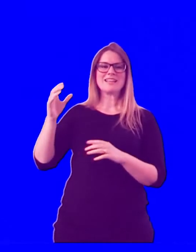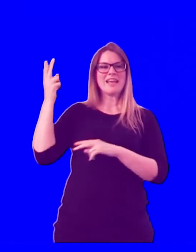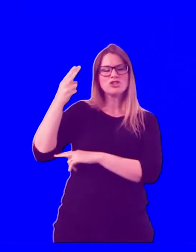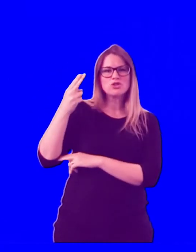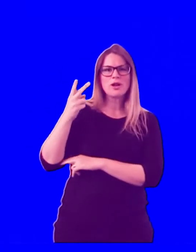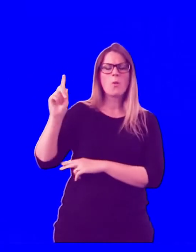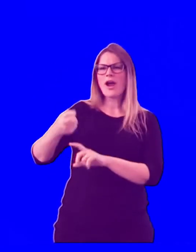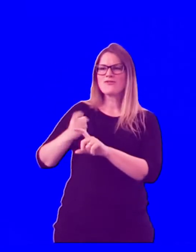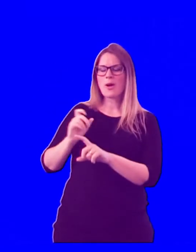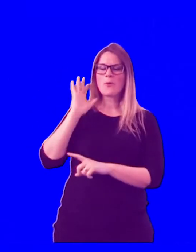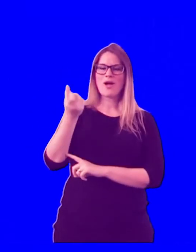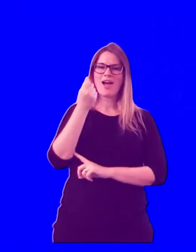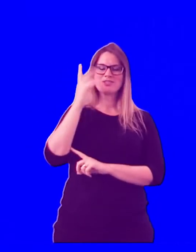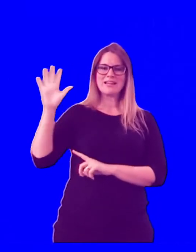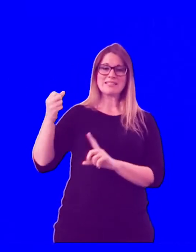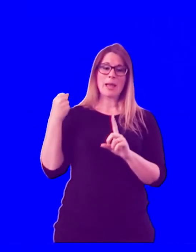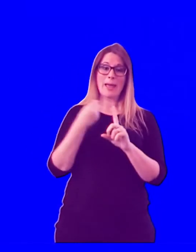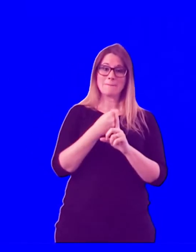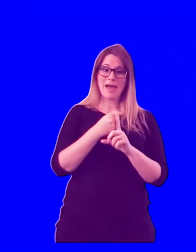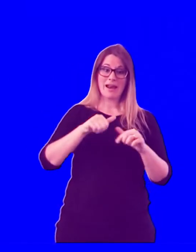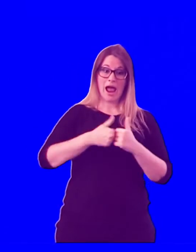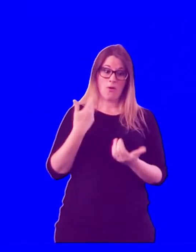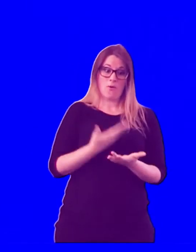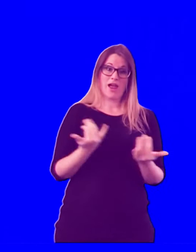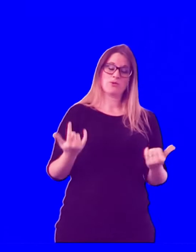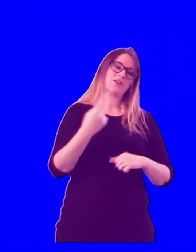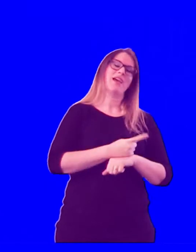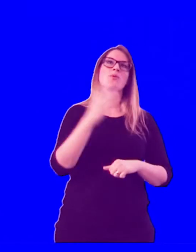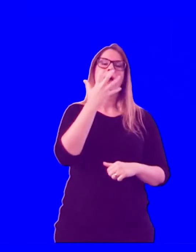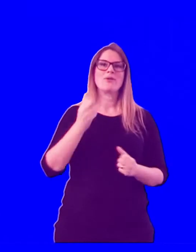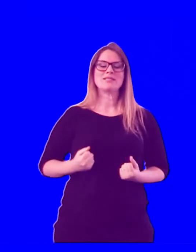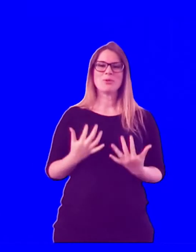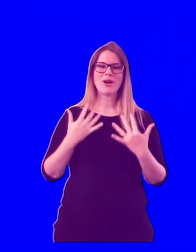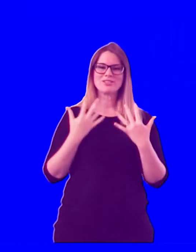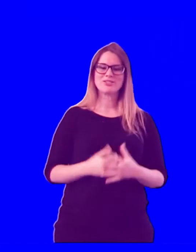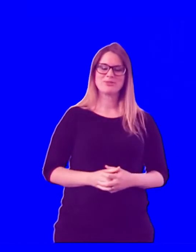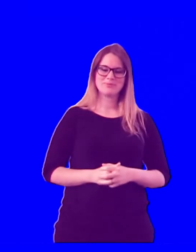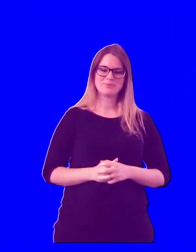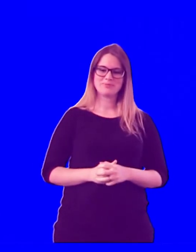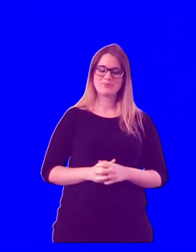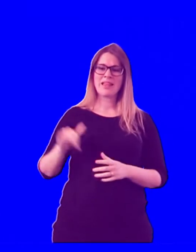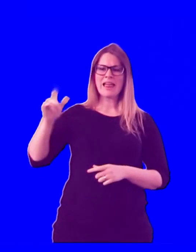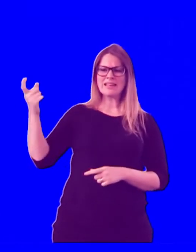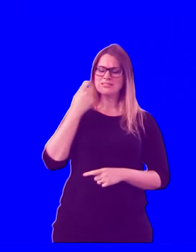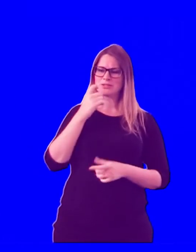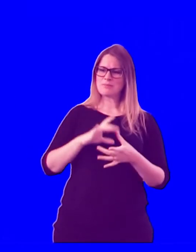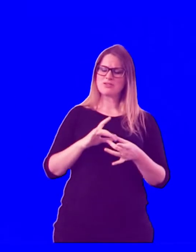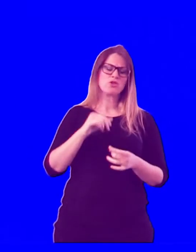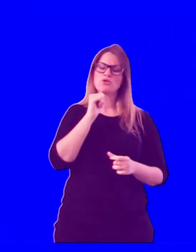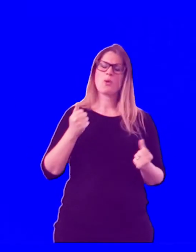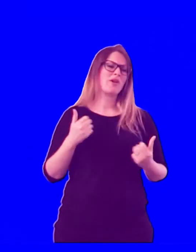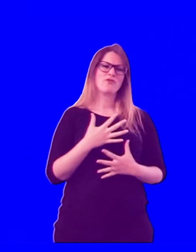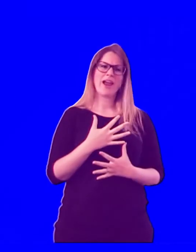look at where he came from, and you'll understand the impact of how he made it here today. Very inspirational. But as Joe's mentioning,